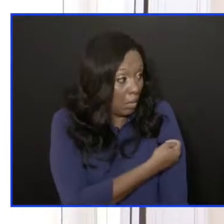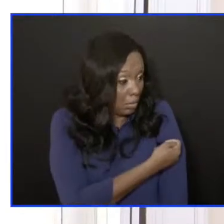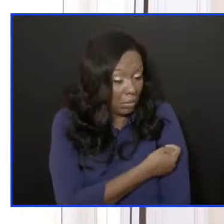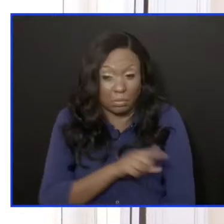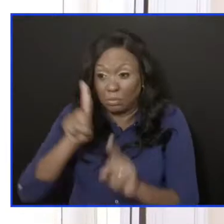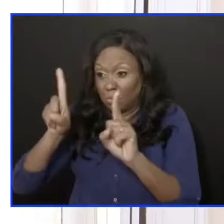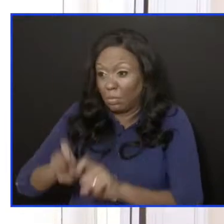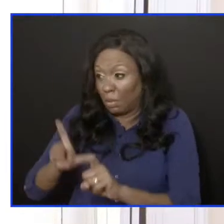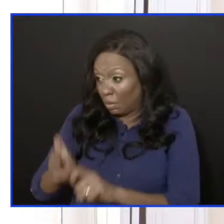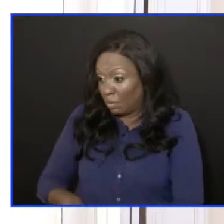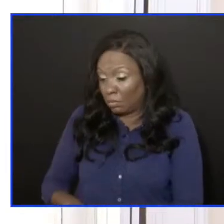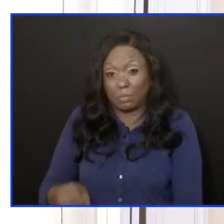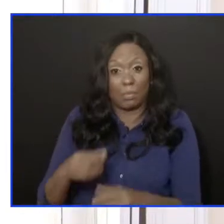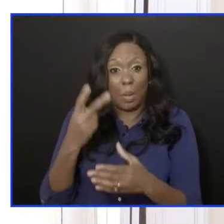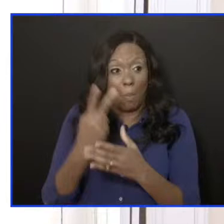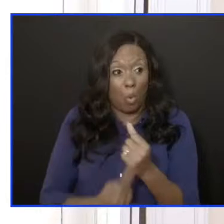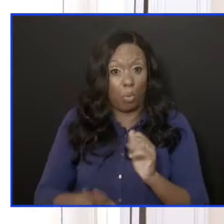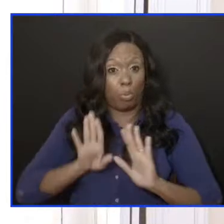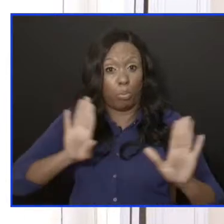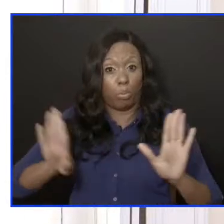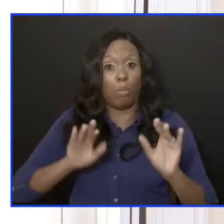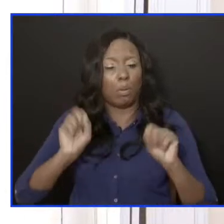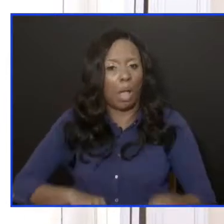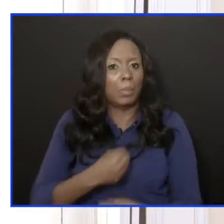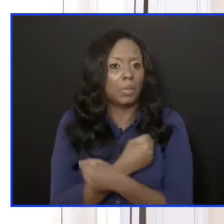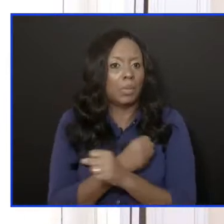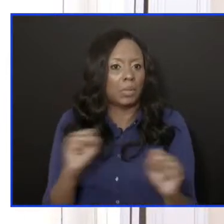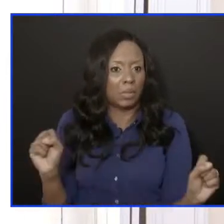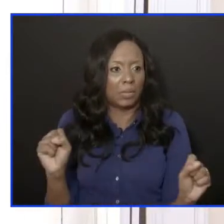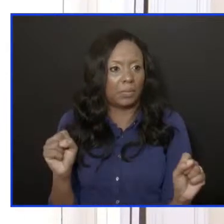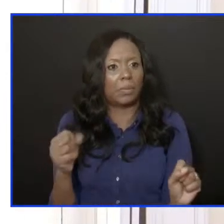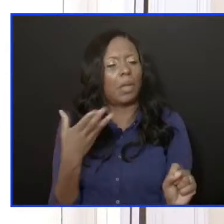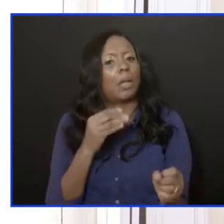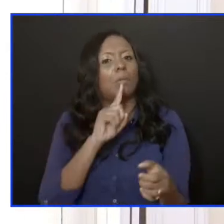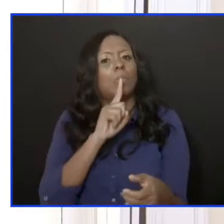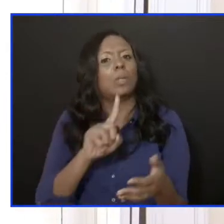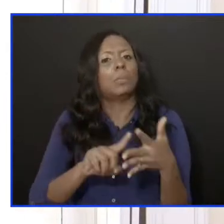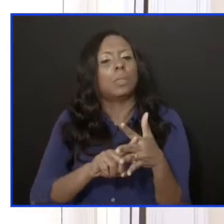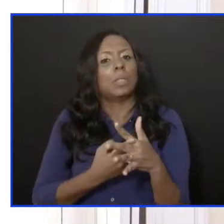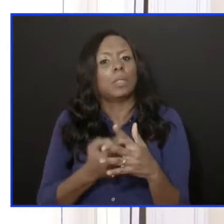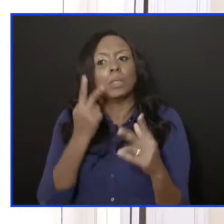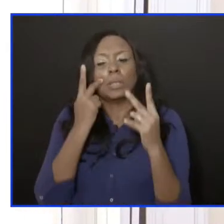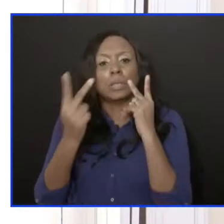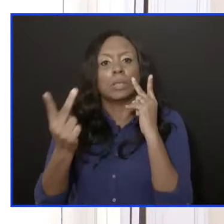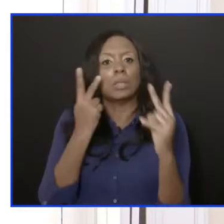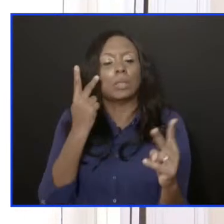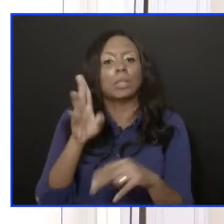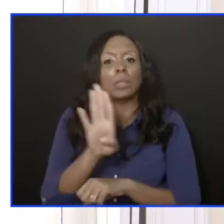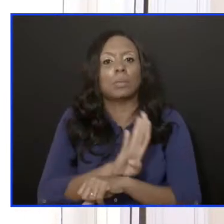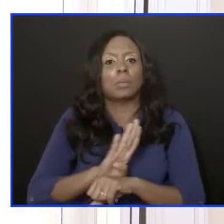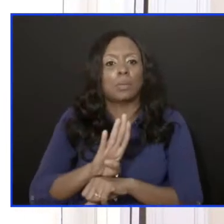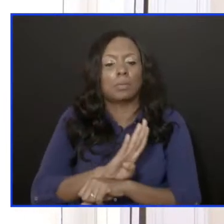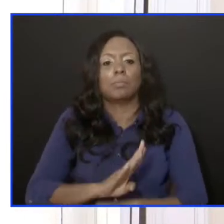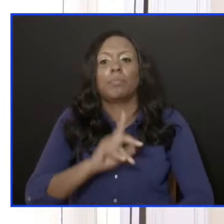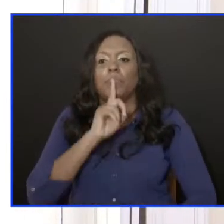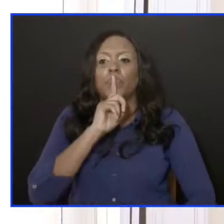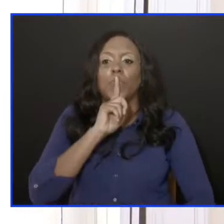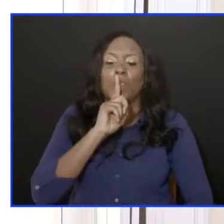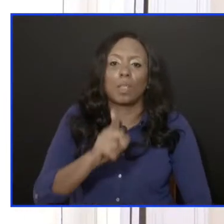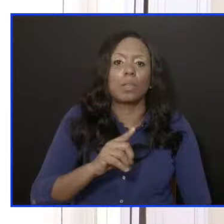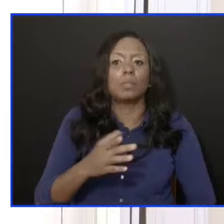can find our way safely out of this and safely begin to see Barbados that we want to know and want to be